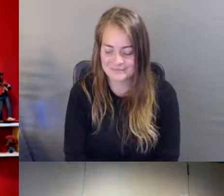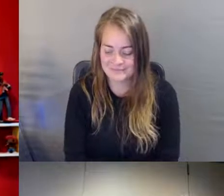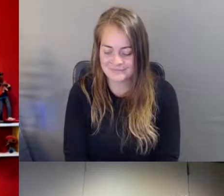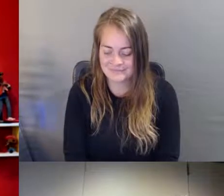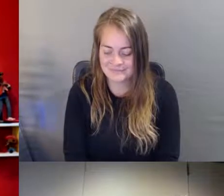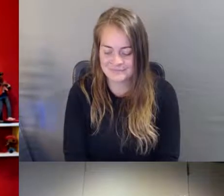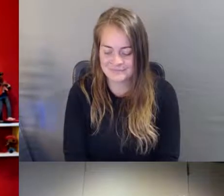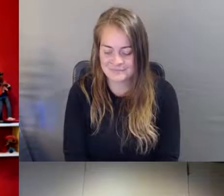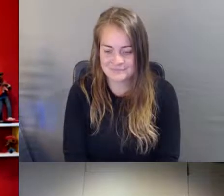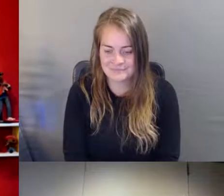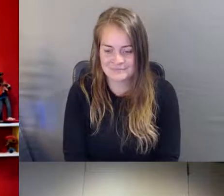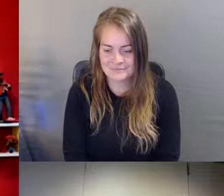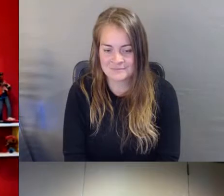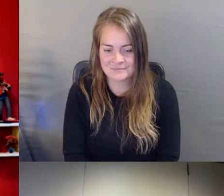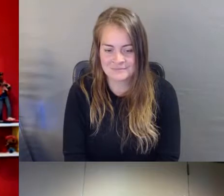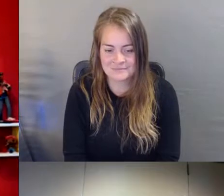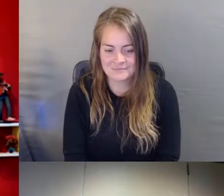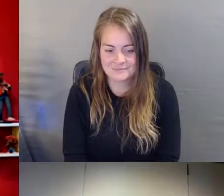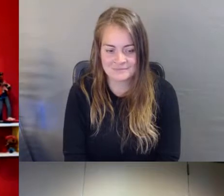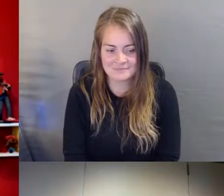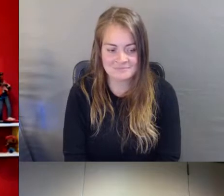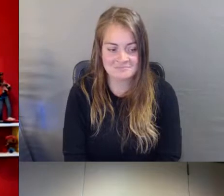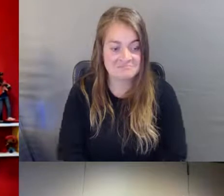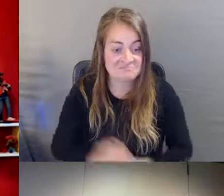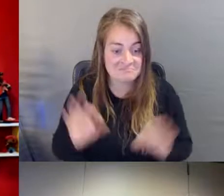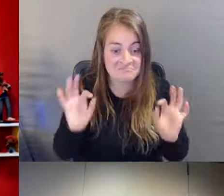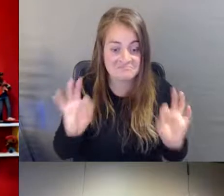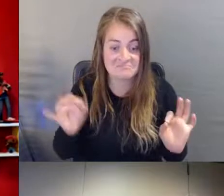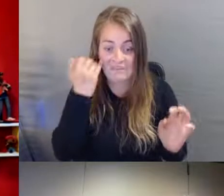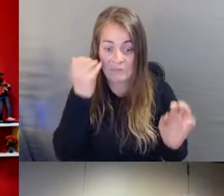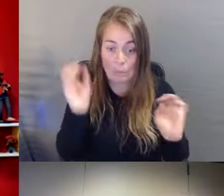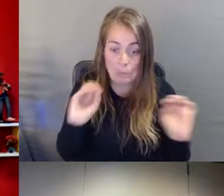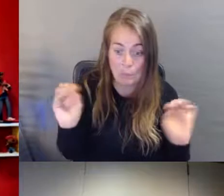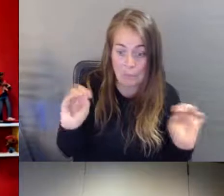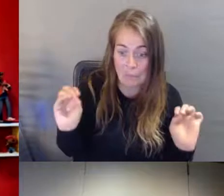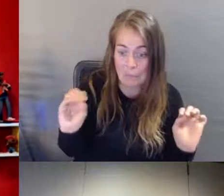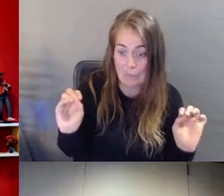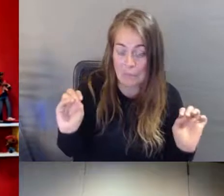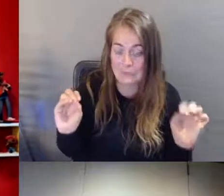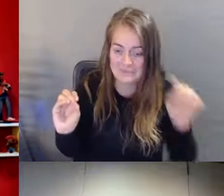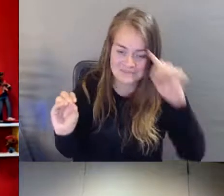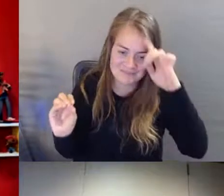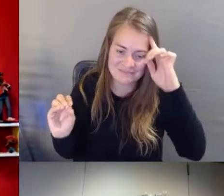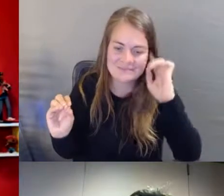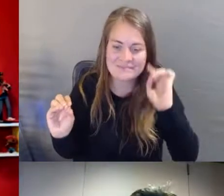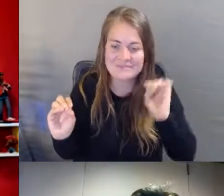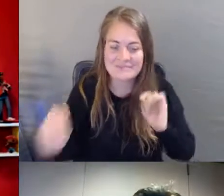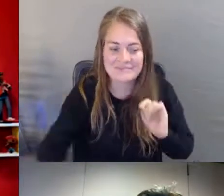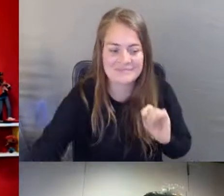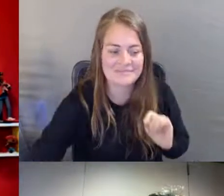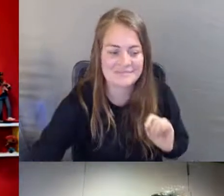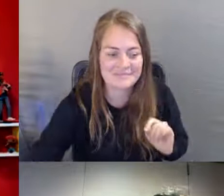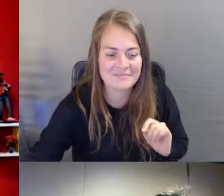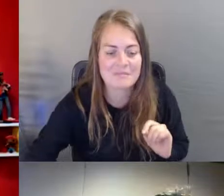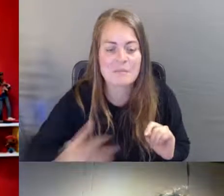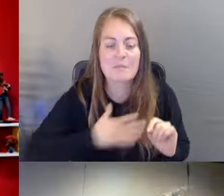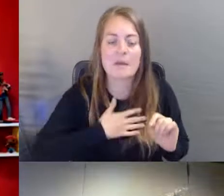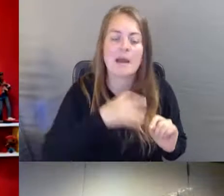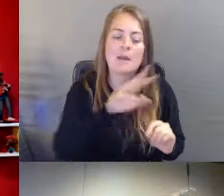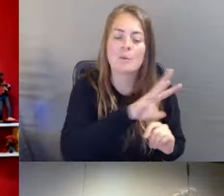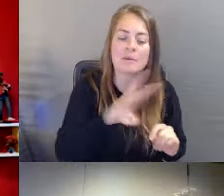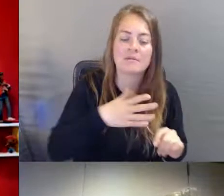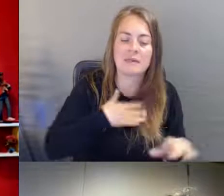And that's okay. If you want to reach out to me following this presentation, I'm sure my website or email address will also